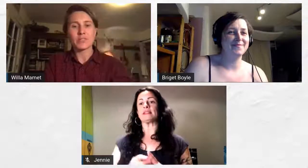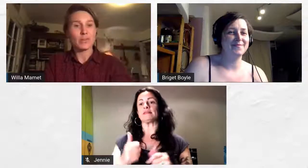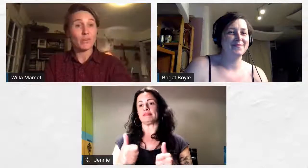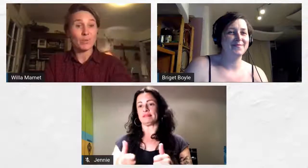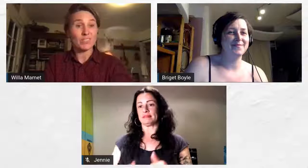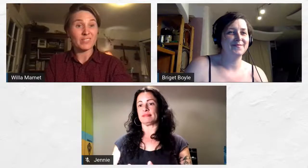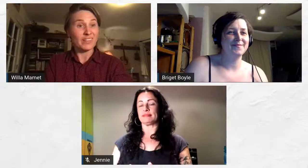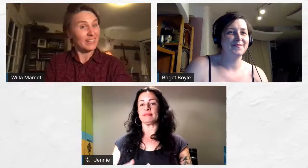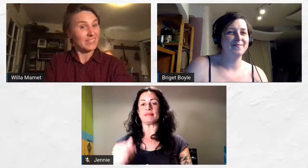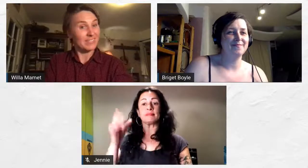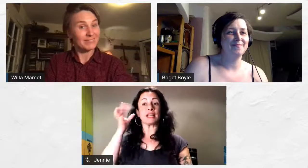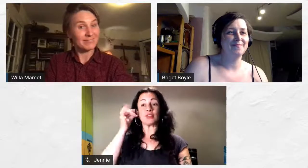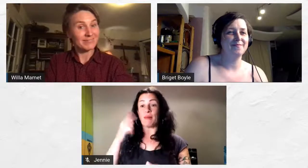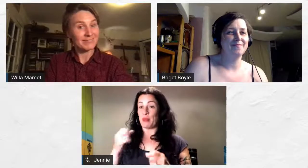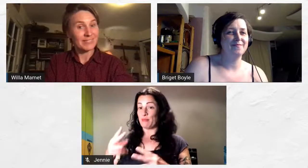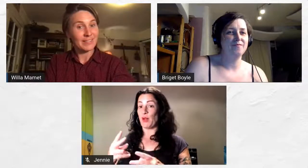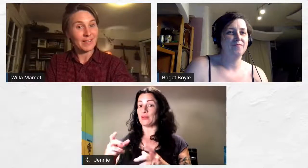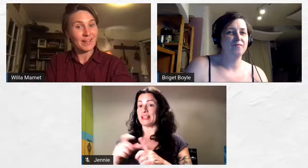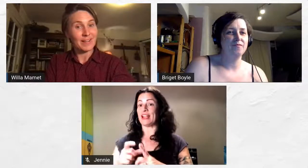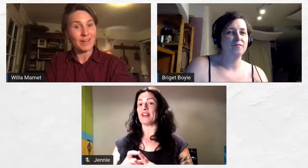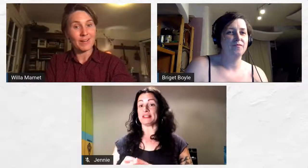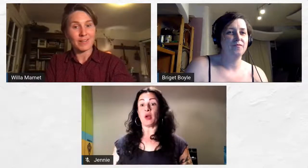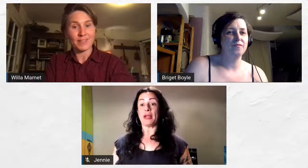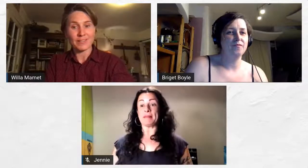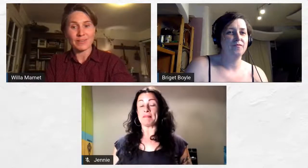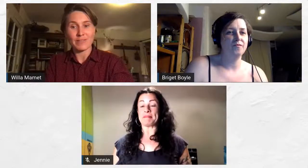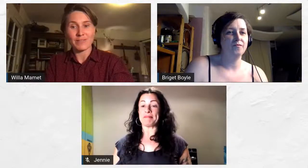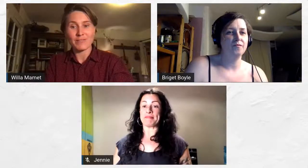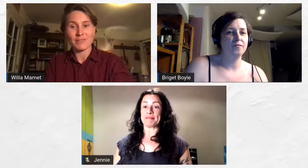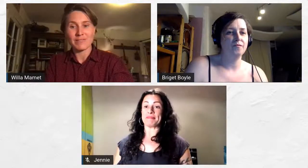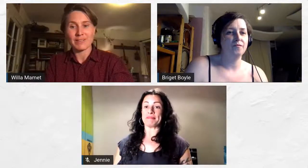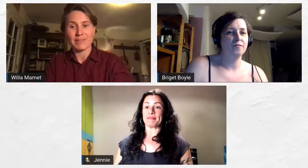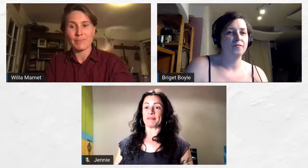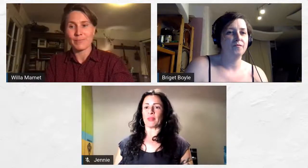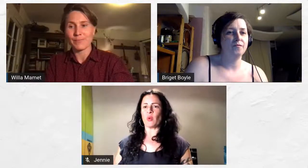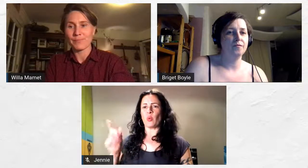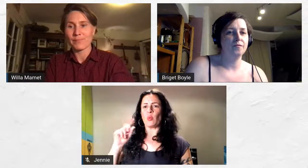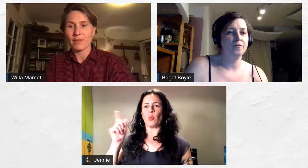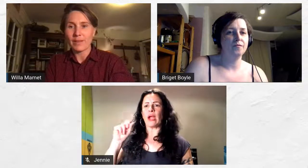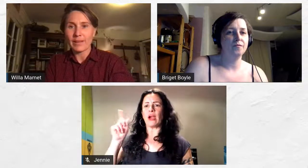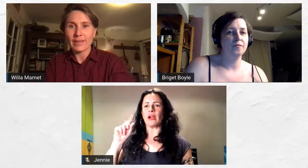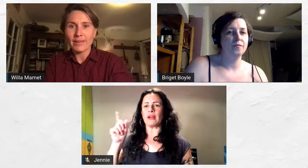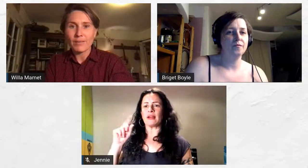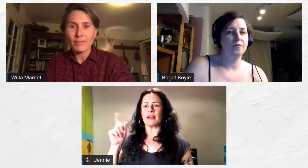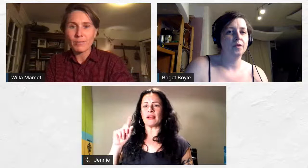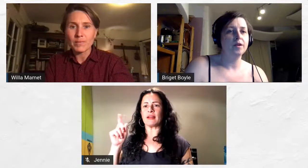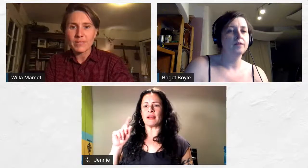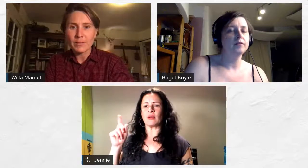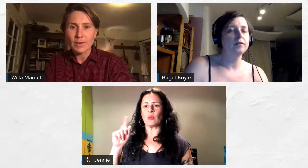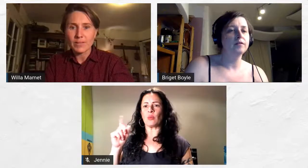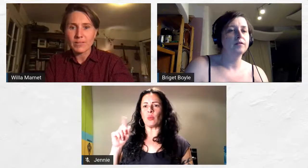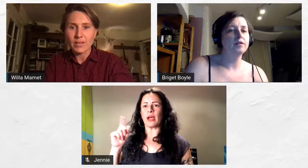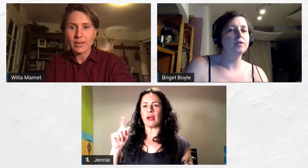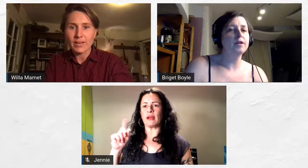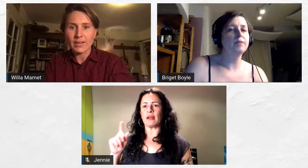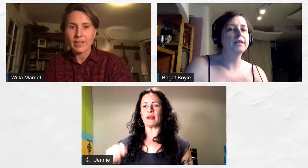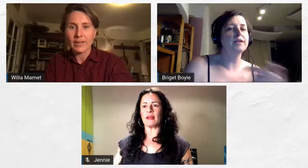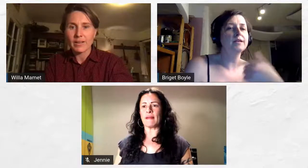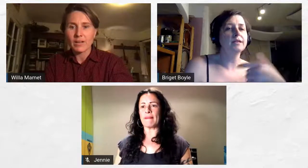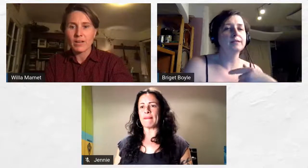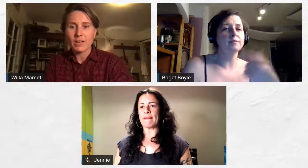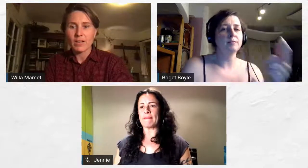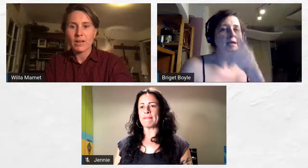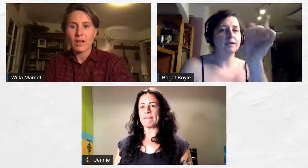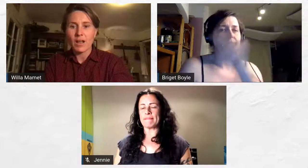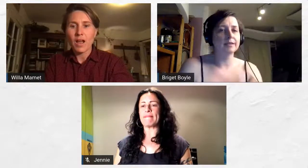Jenny, I'm just going to post the lyrics. If that's all right with you. I can give them, let's see, where is Jenny? Willa,